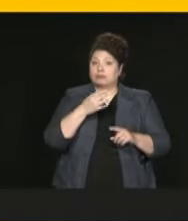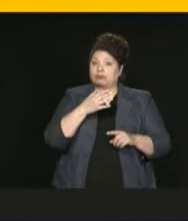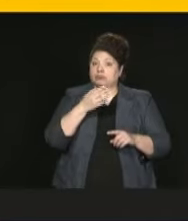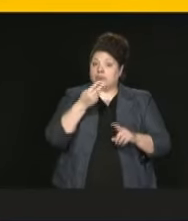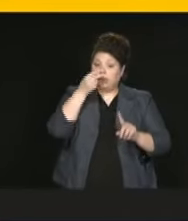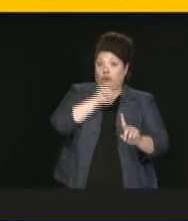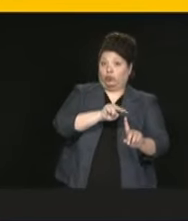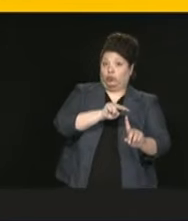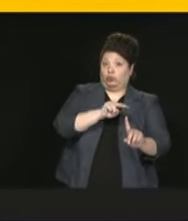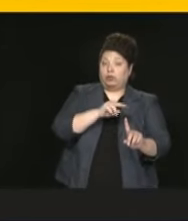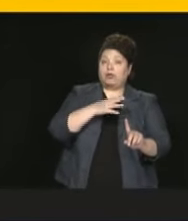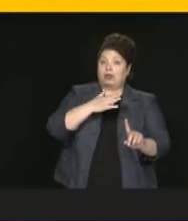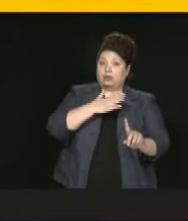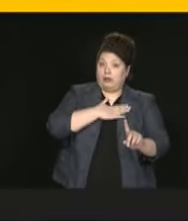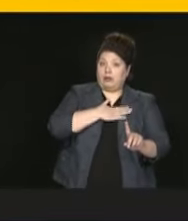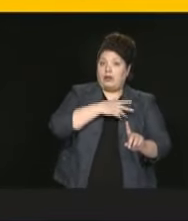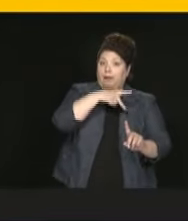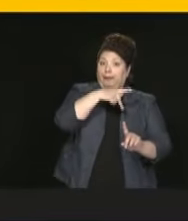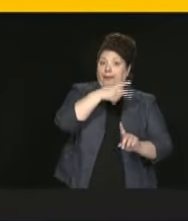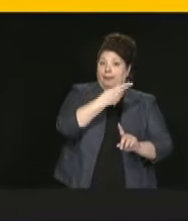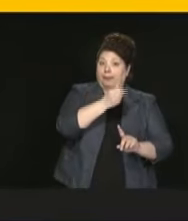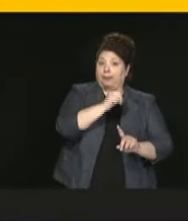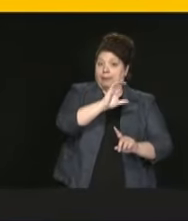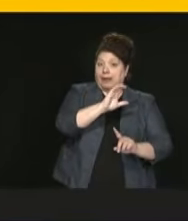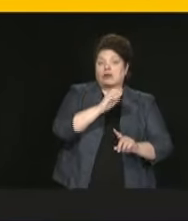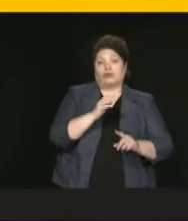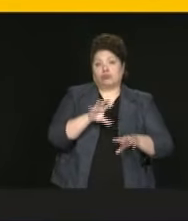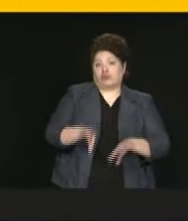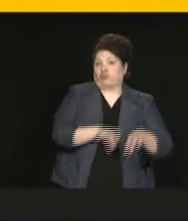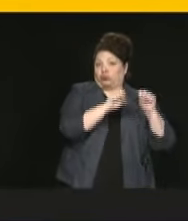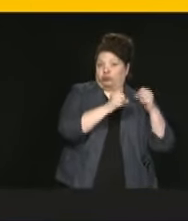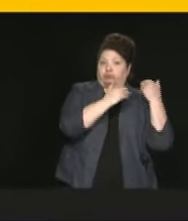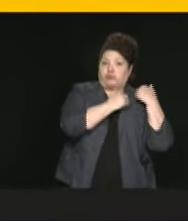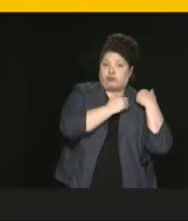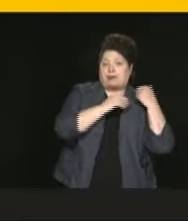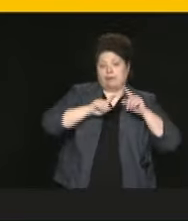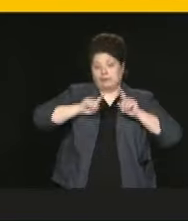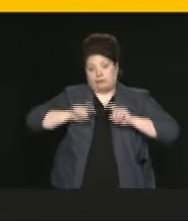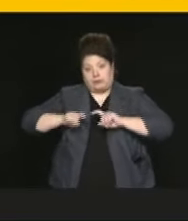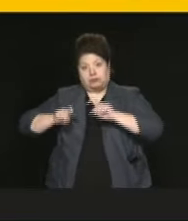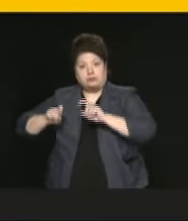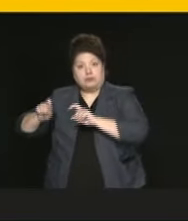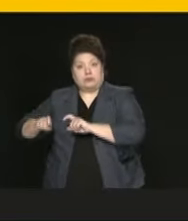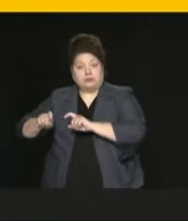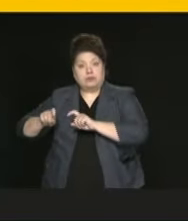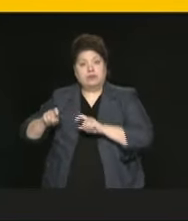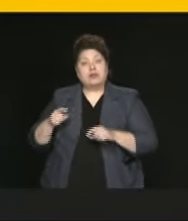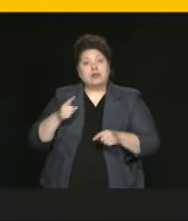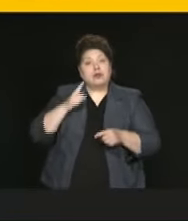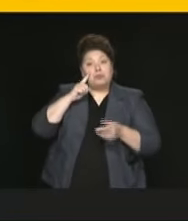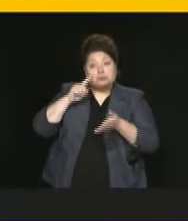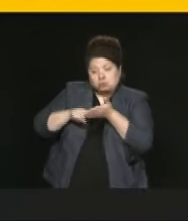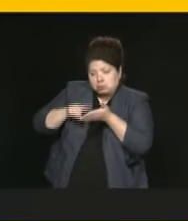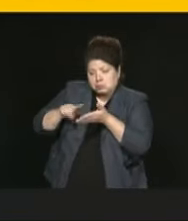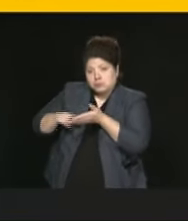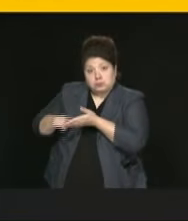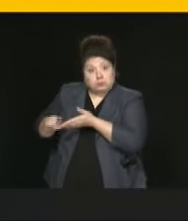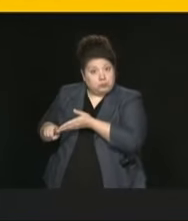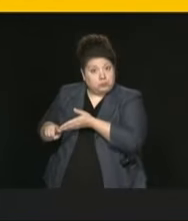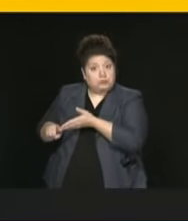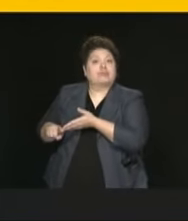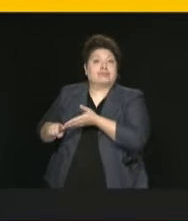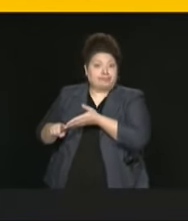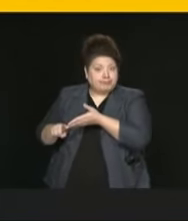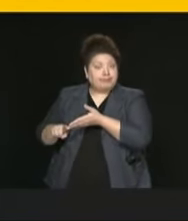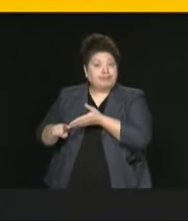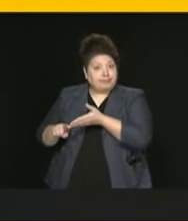So that's where we found that a significant proportion of these masks did not meet